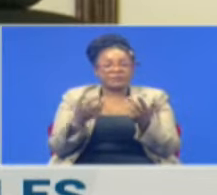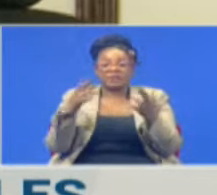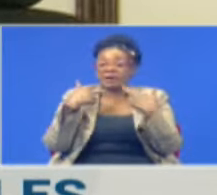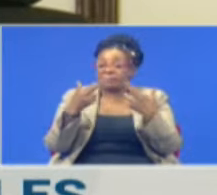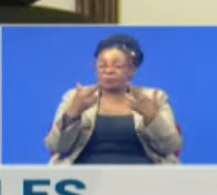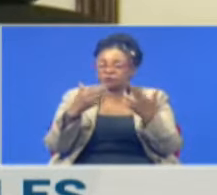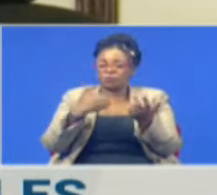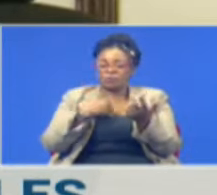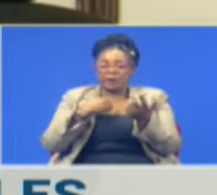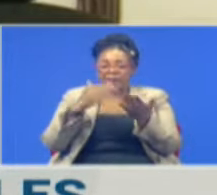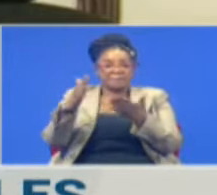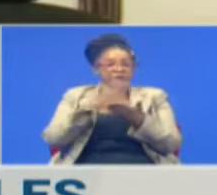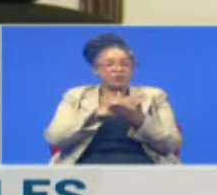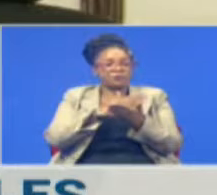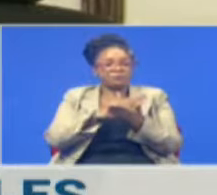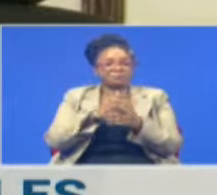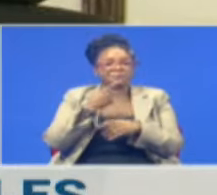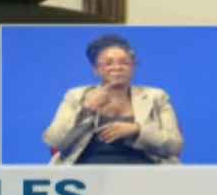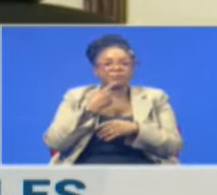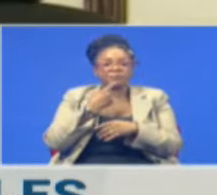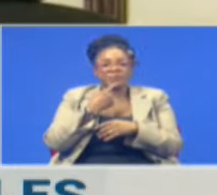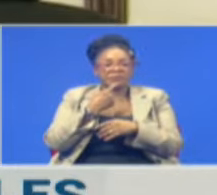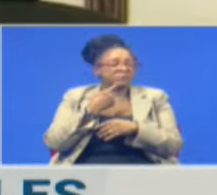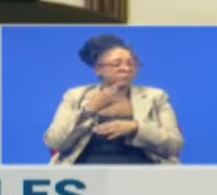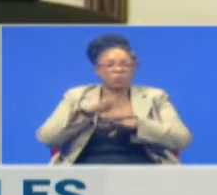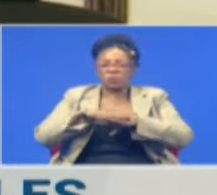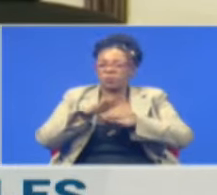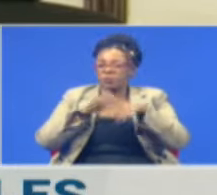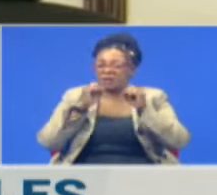had, the initial reports, is that it is unwise